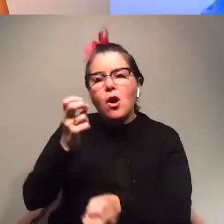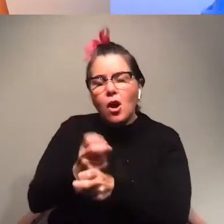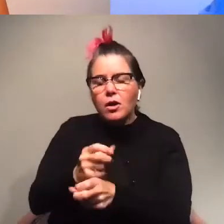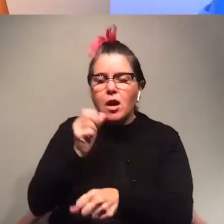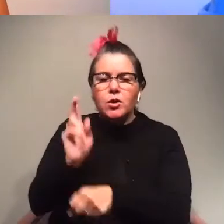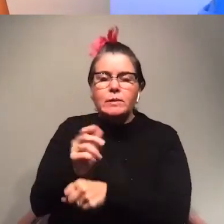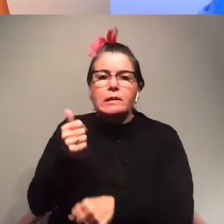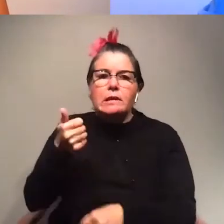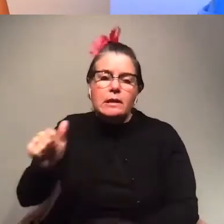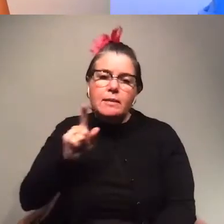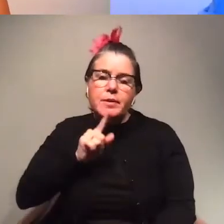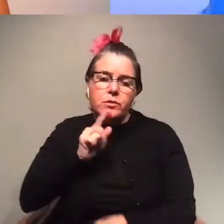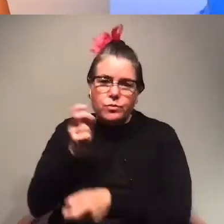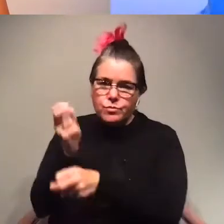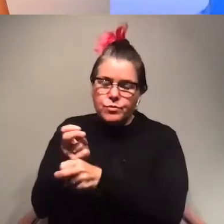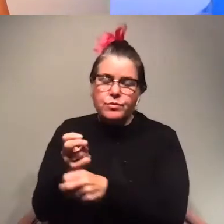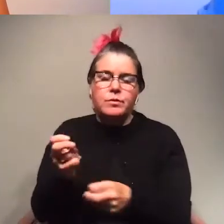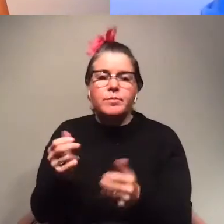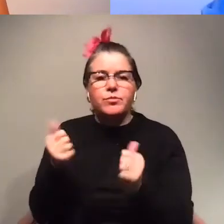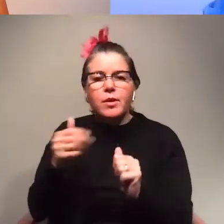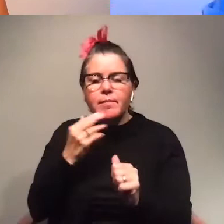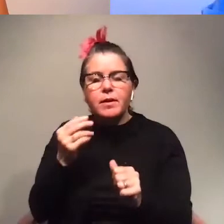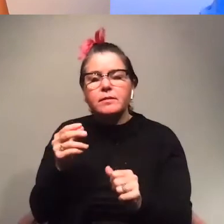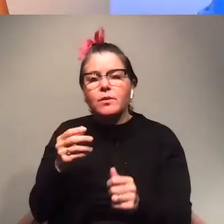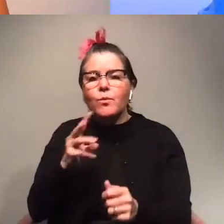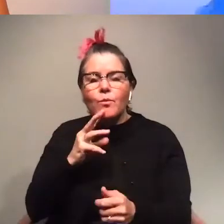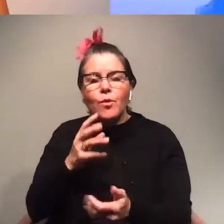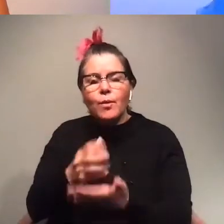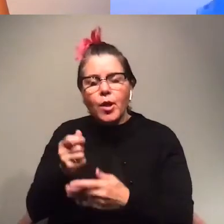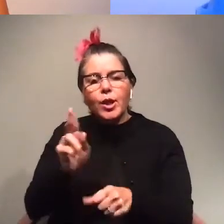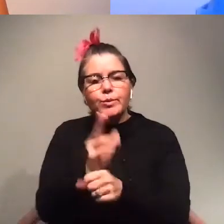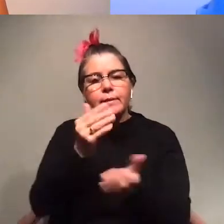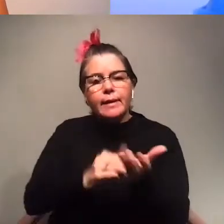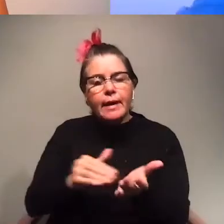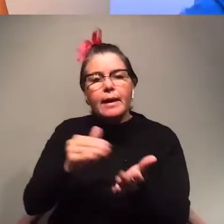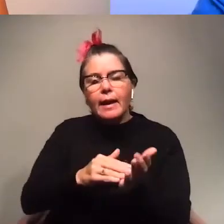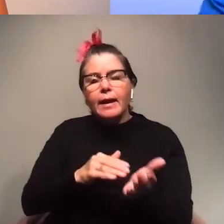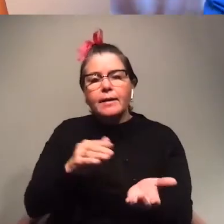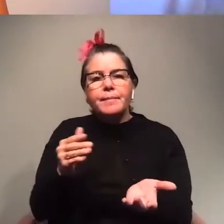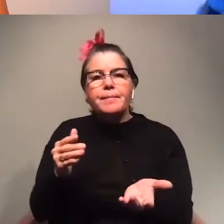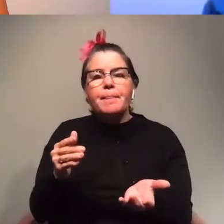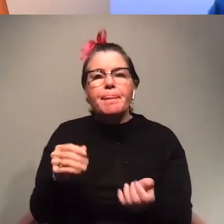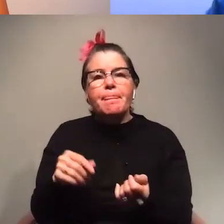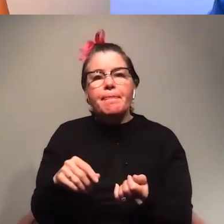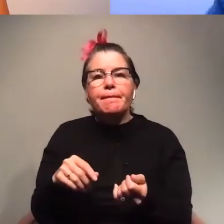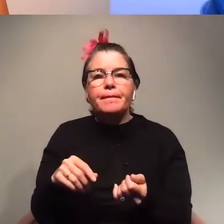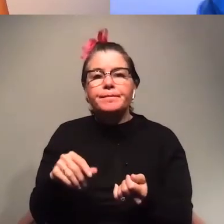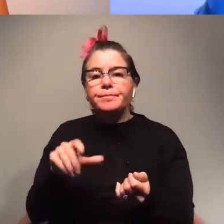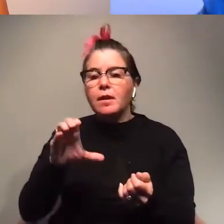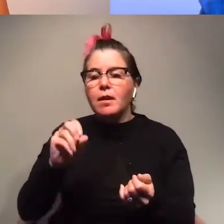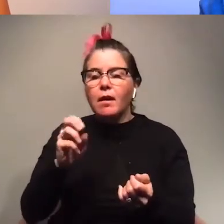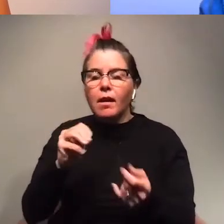any plastic, but try your best to, yeah, bring a reusable water bottle, or make sure you like, yeah, get a cotton mask, stuff like